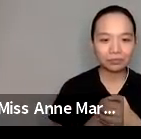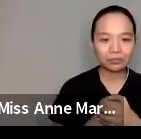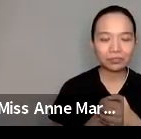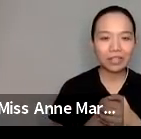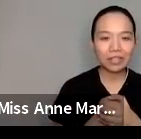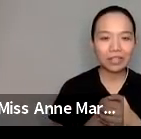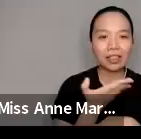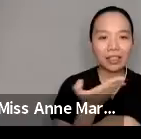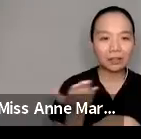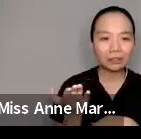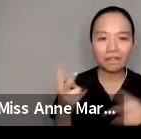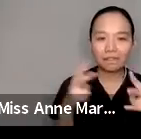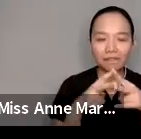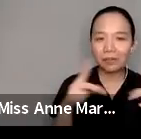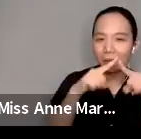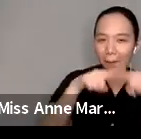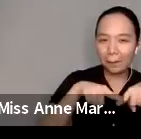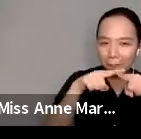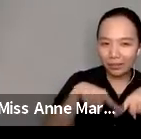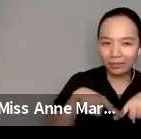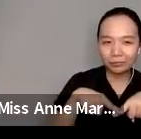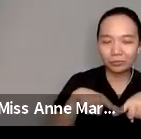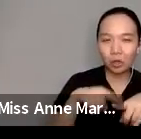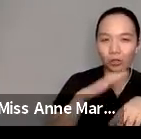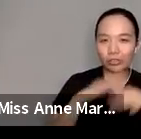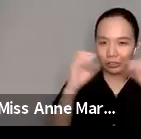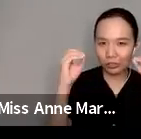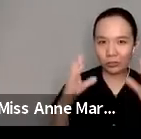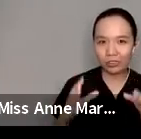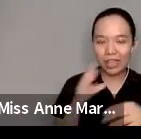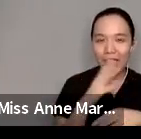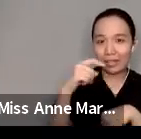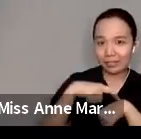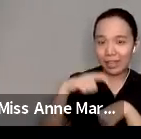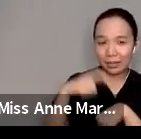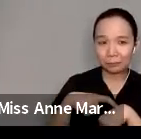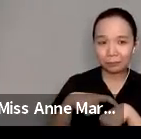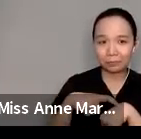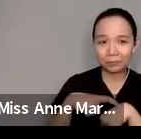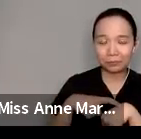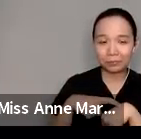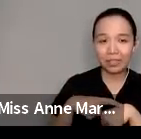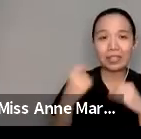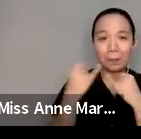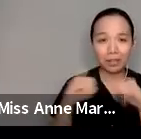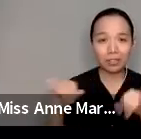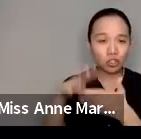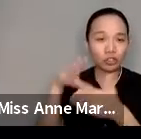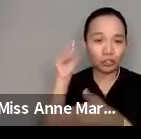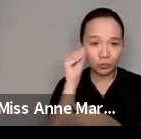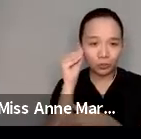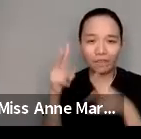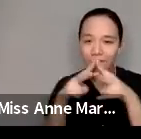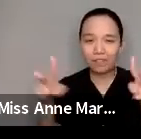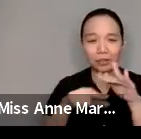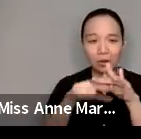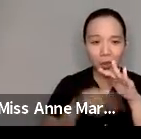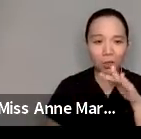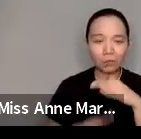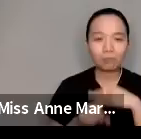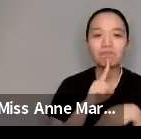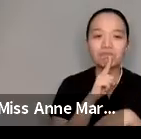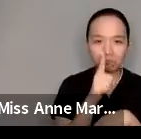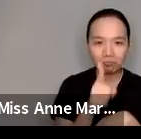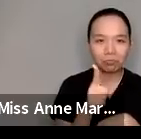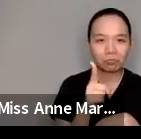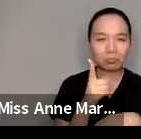They were very dependent on their teachers. At that time, the independence in learning was still very low and quite